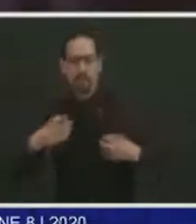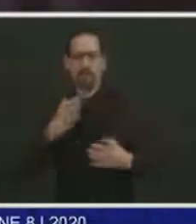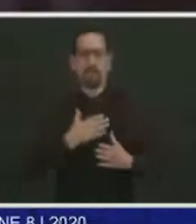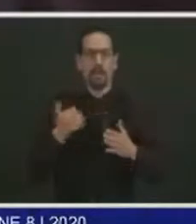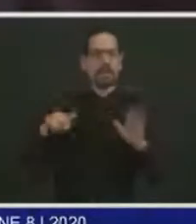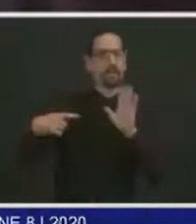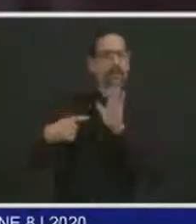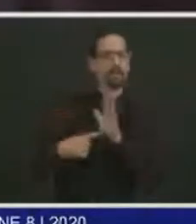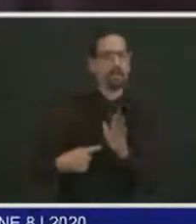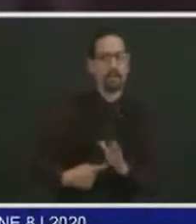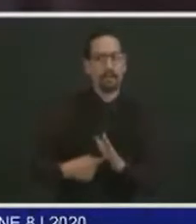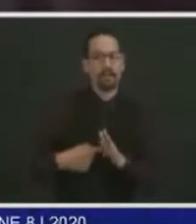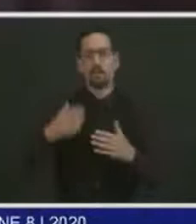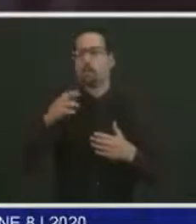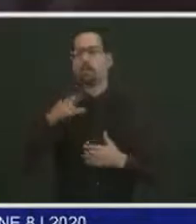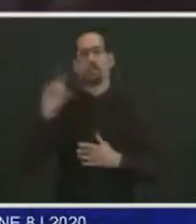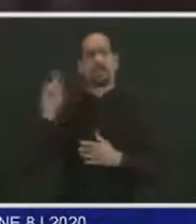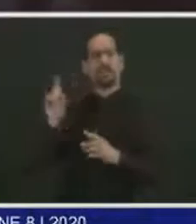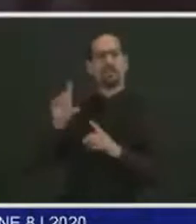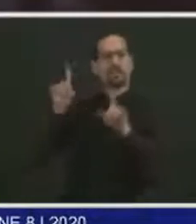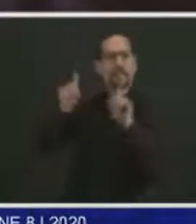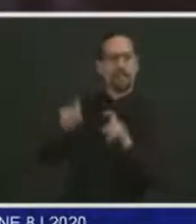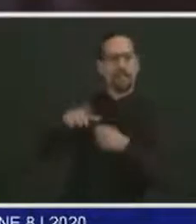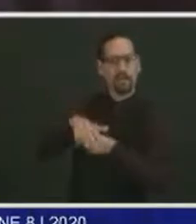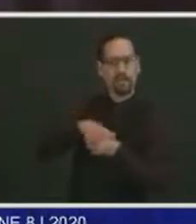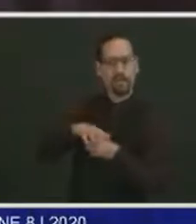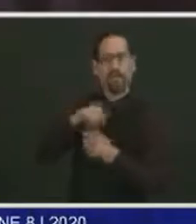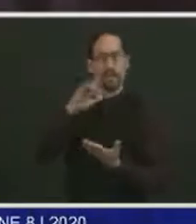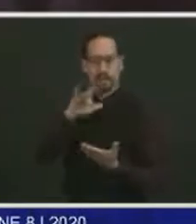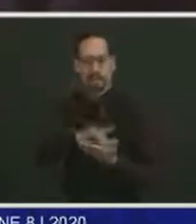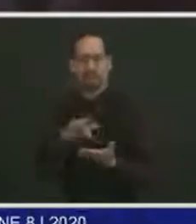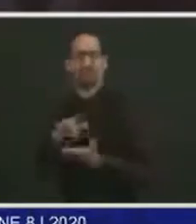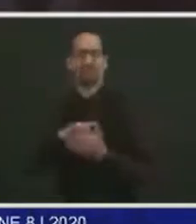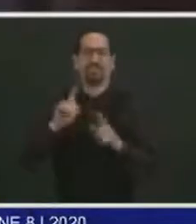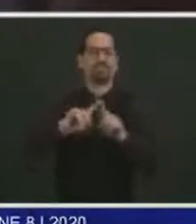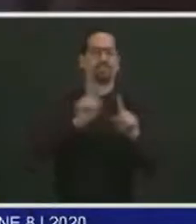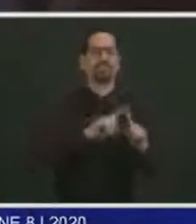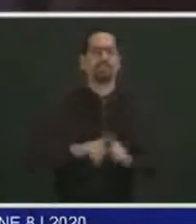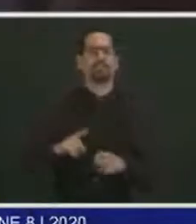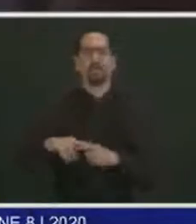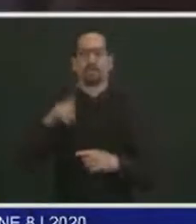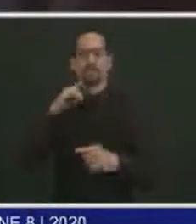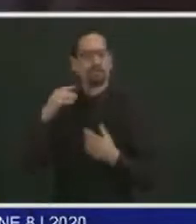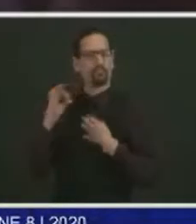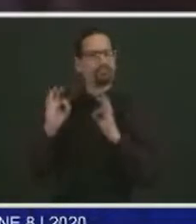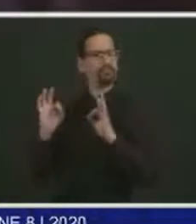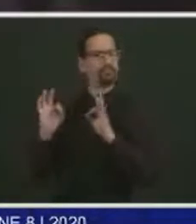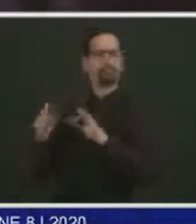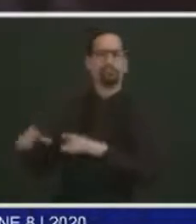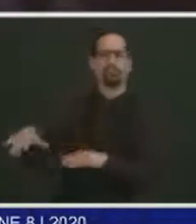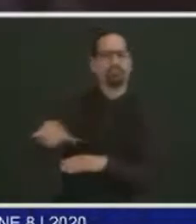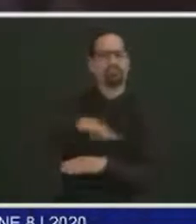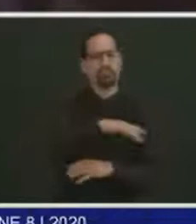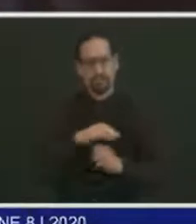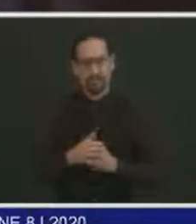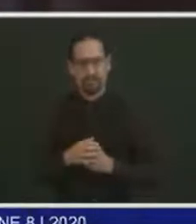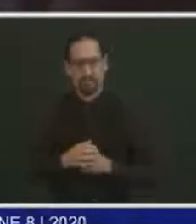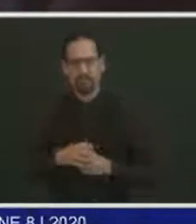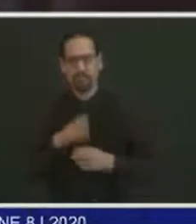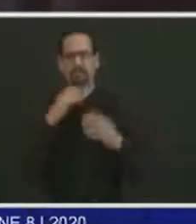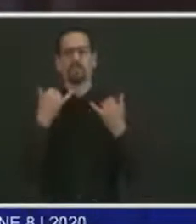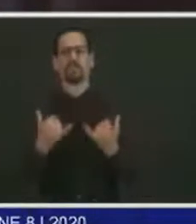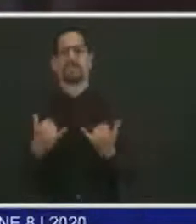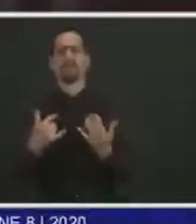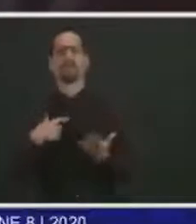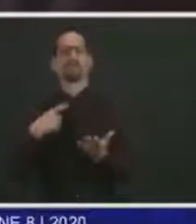been, and it's really an excellent thing for all of us to take advantage of. Okay, this afternoon, most of what I want to talk